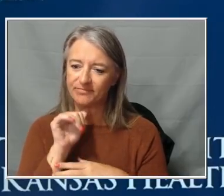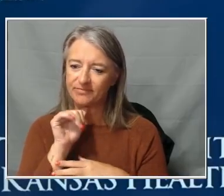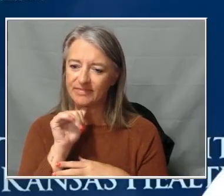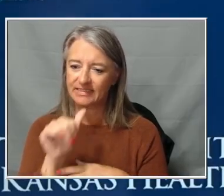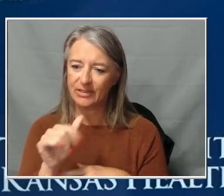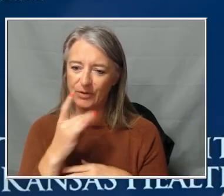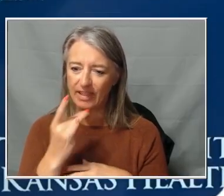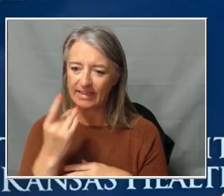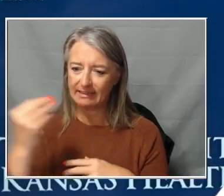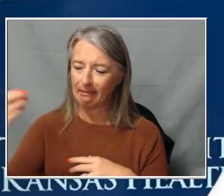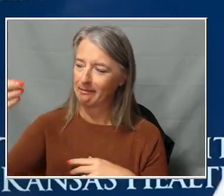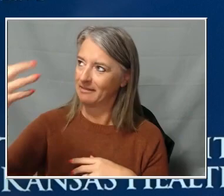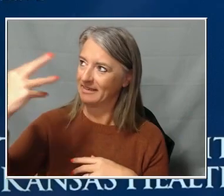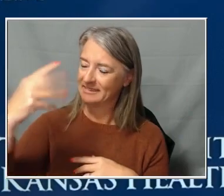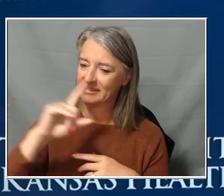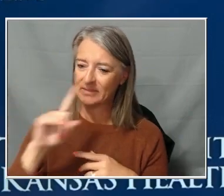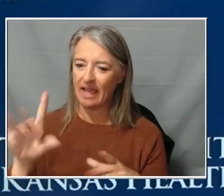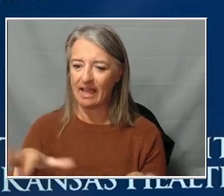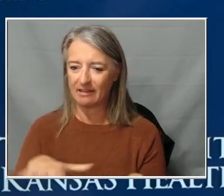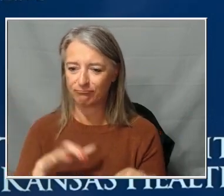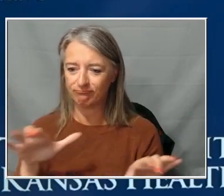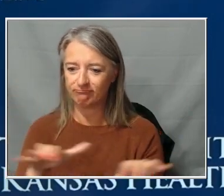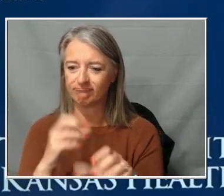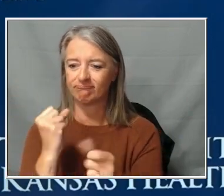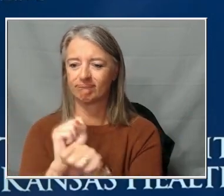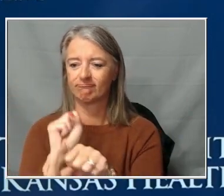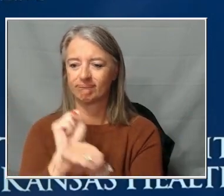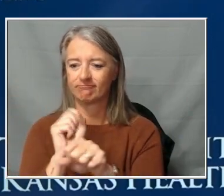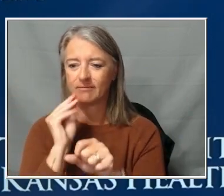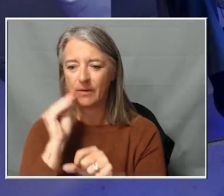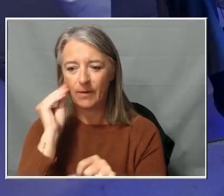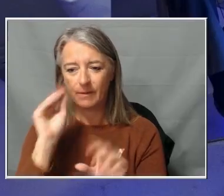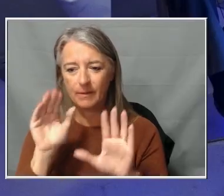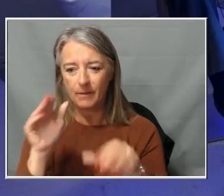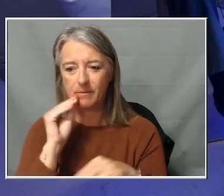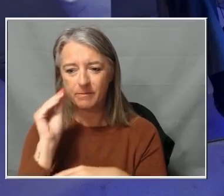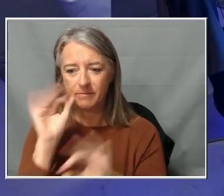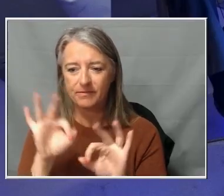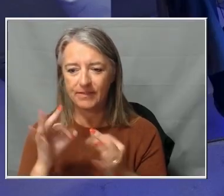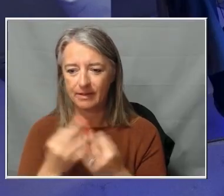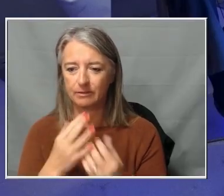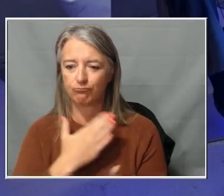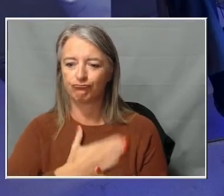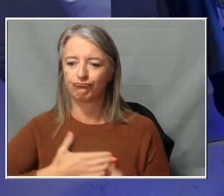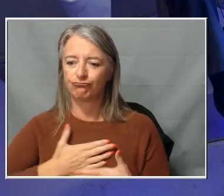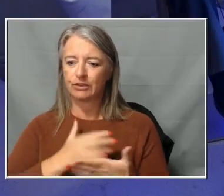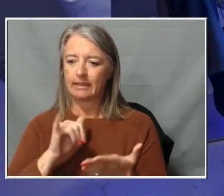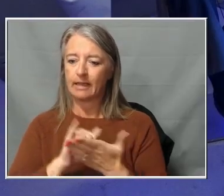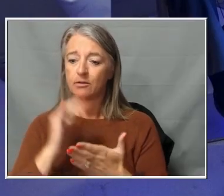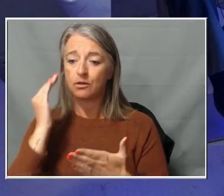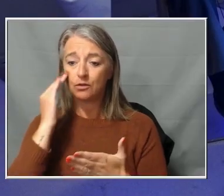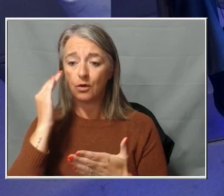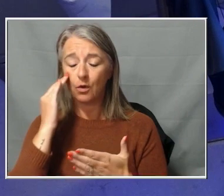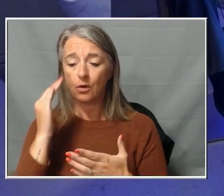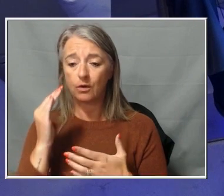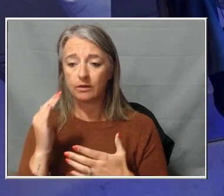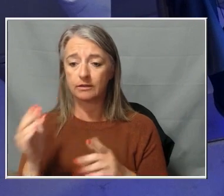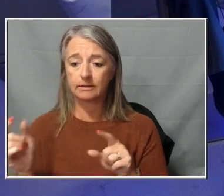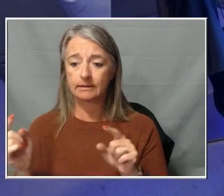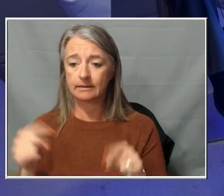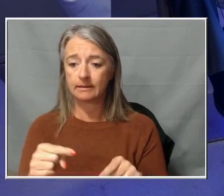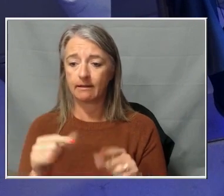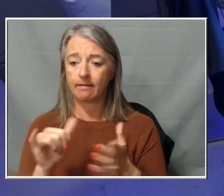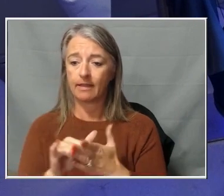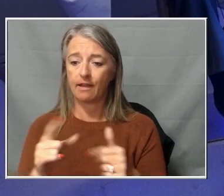I like to just go about my work and help people and then go home to my family. Well, and we appreciate that. But to know that you come in and you're kind of that first